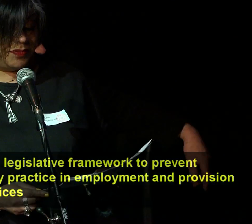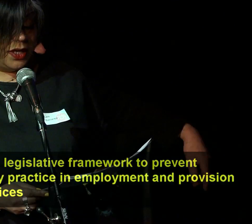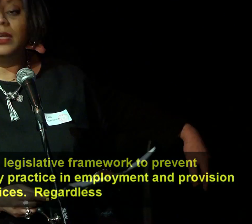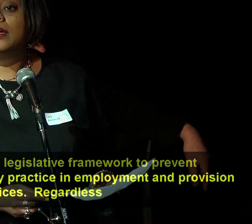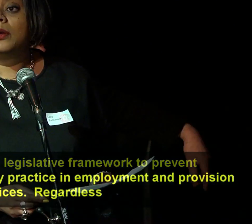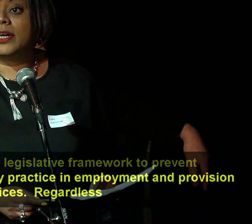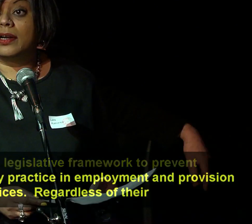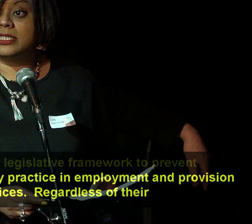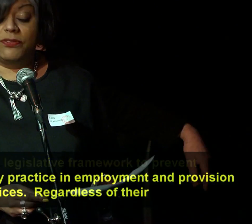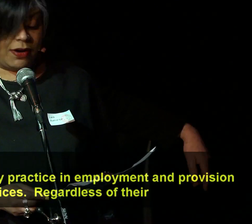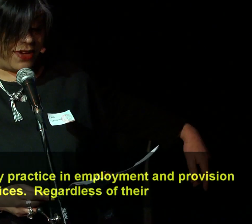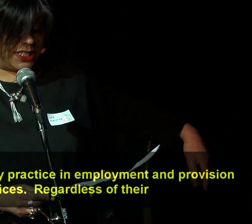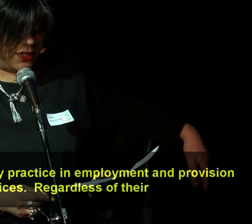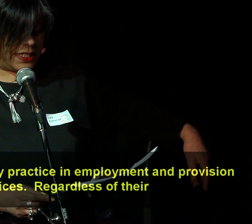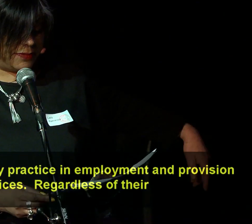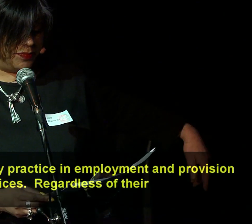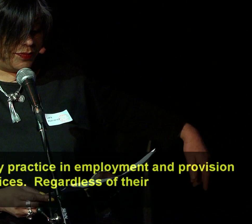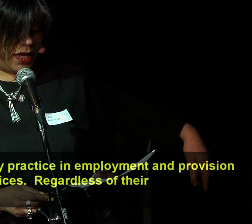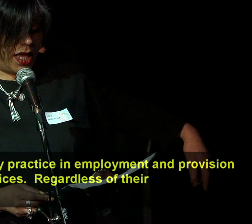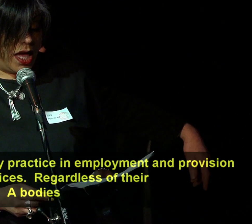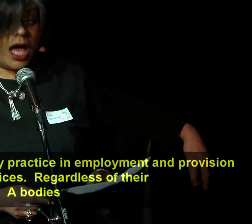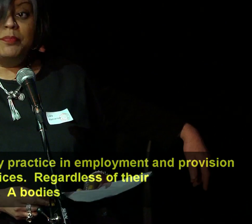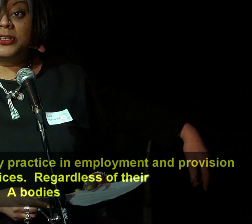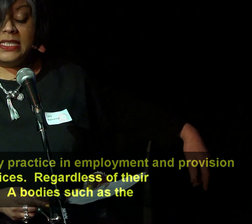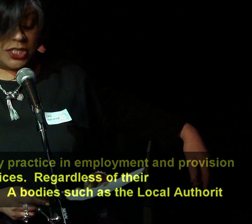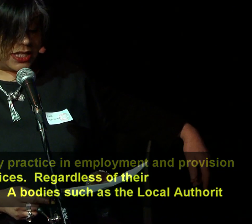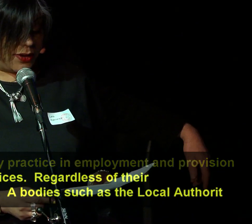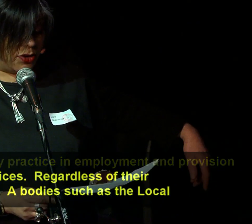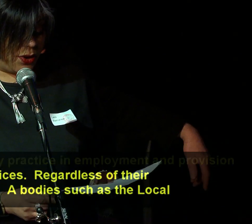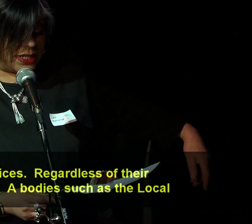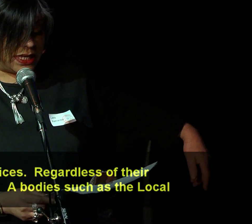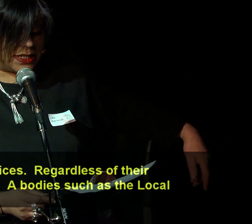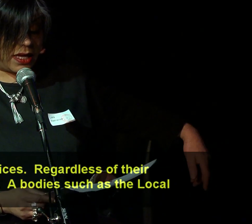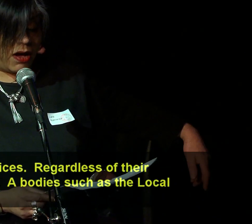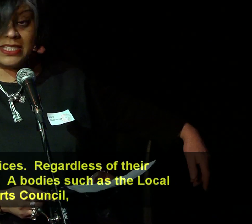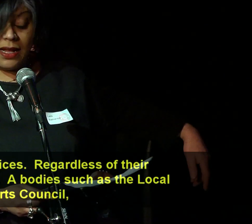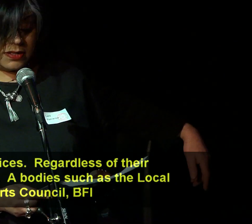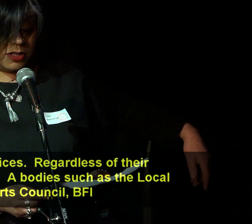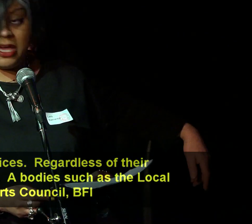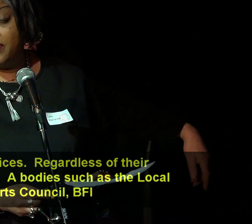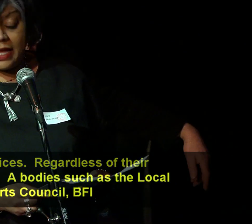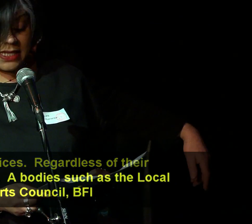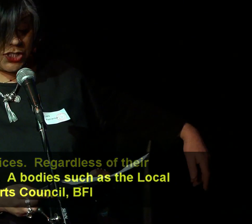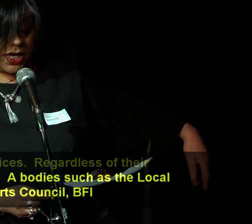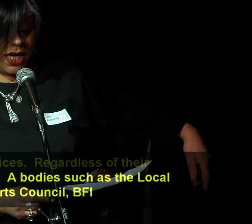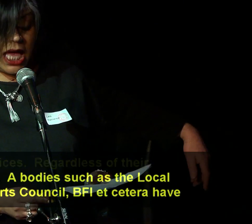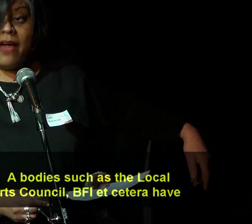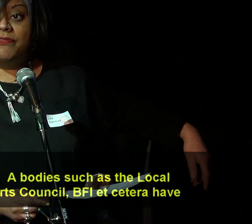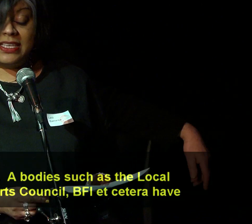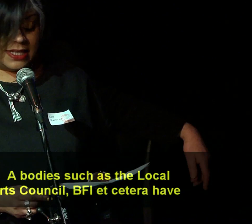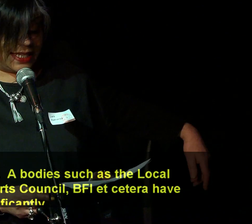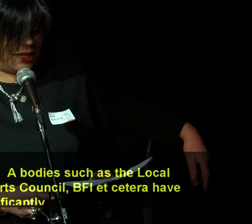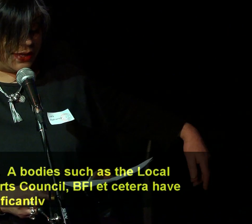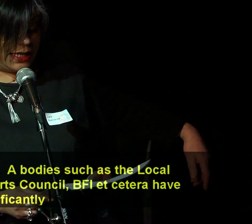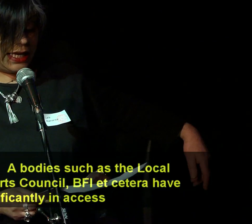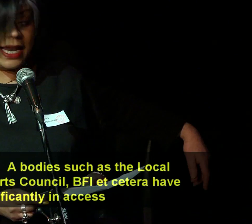services, regardless of their effectiveness. And bodies such as the local authorities, Arts Council, the BFI, etc., have